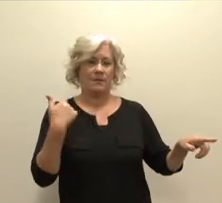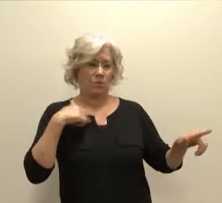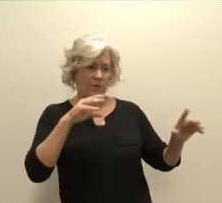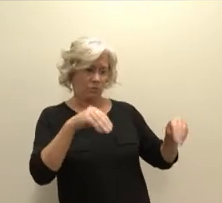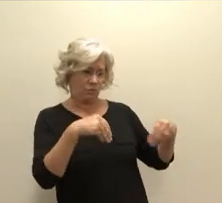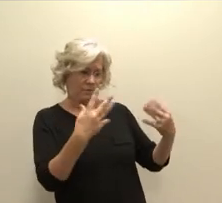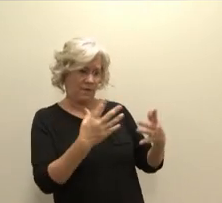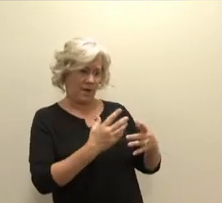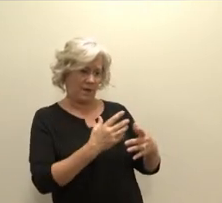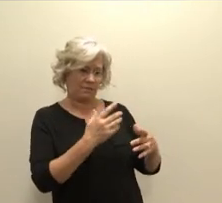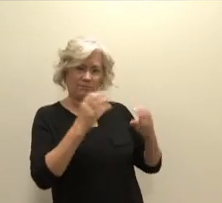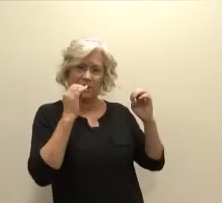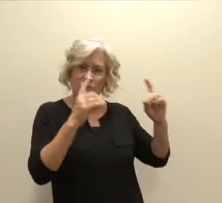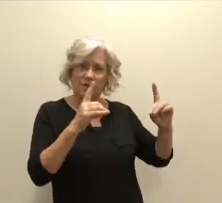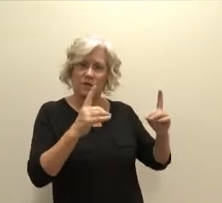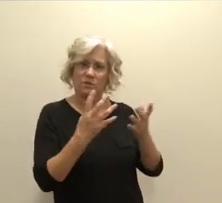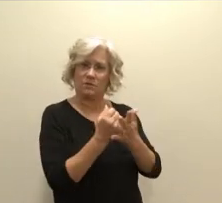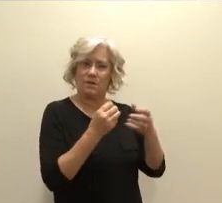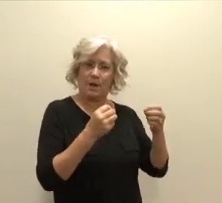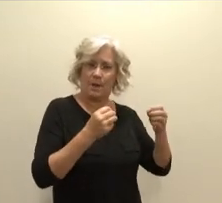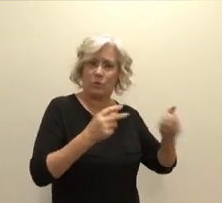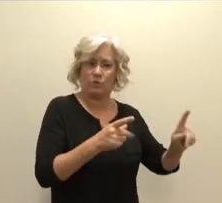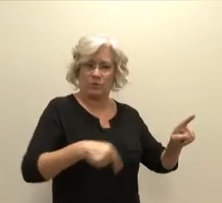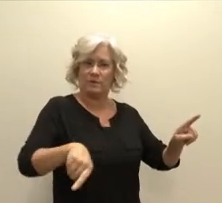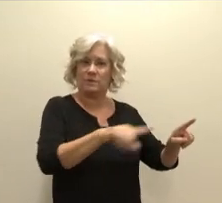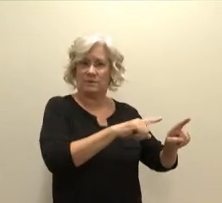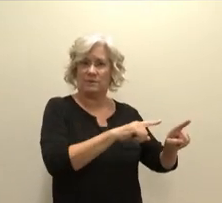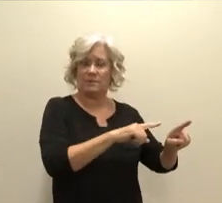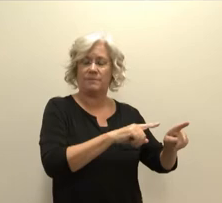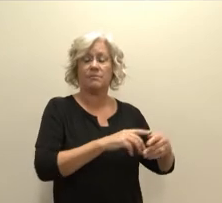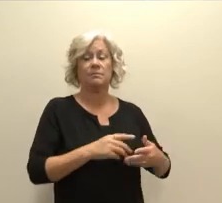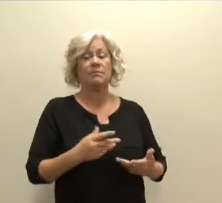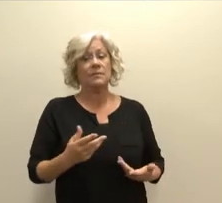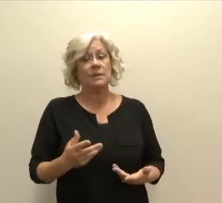educational opportunities. And I